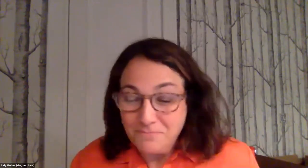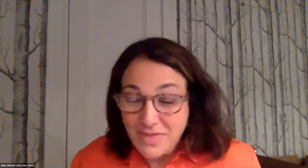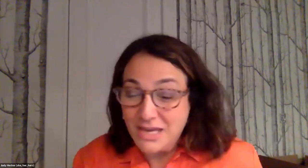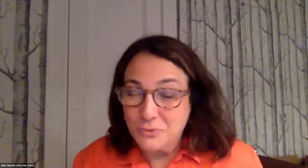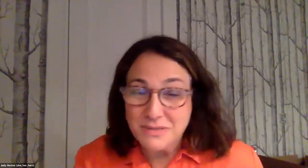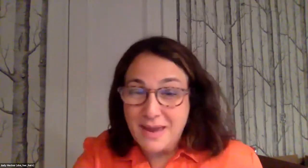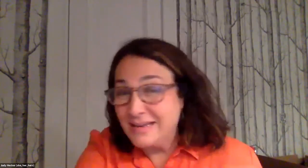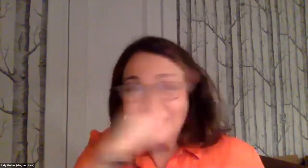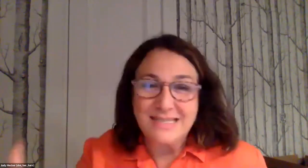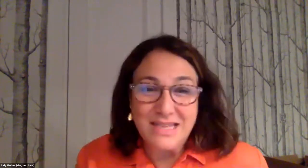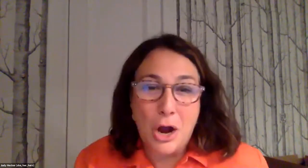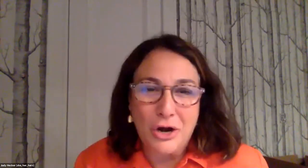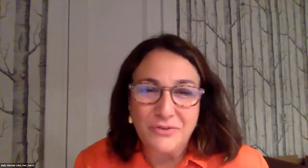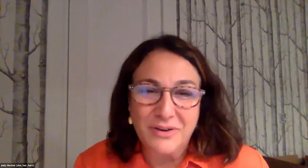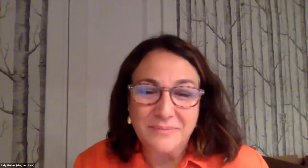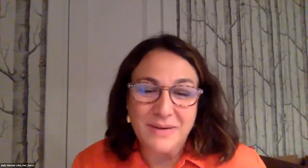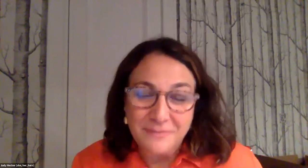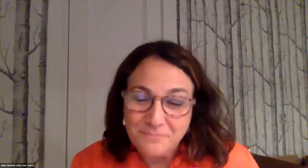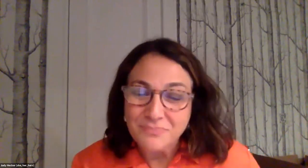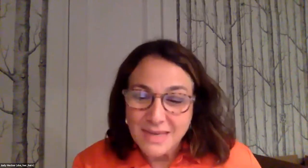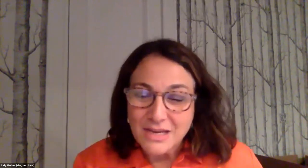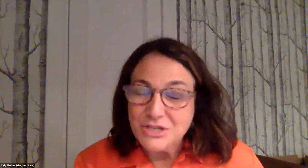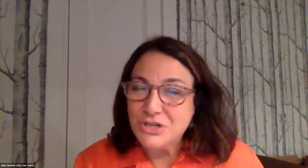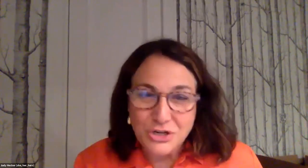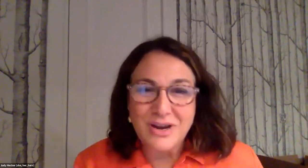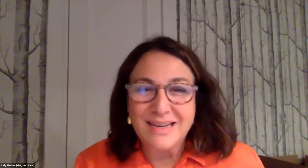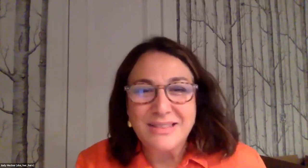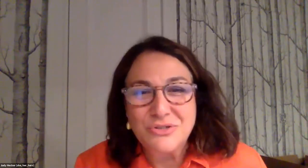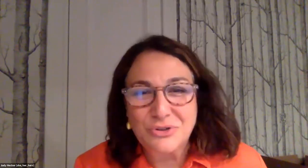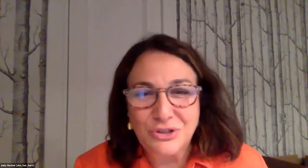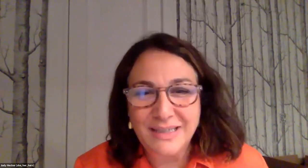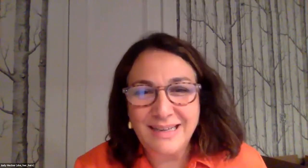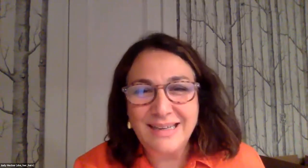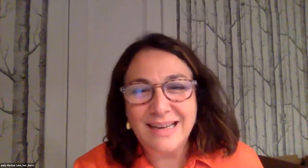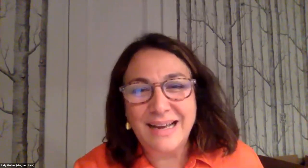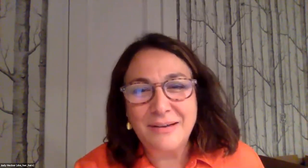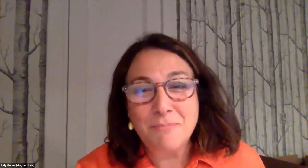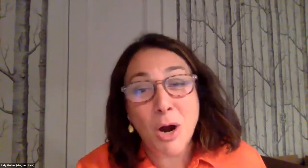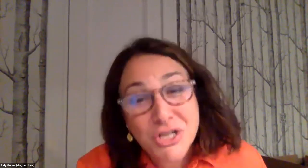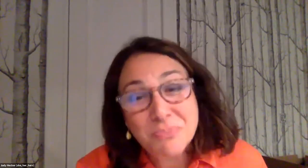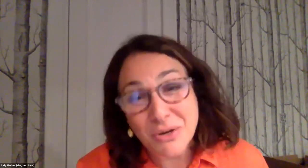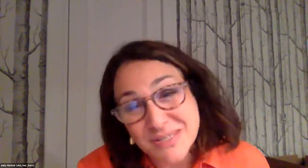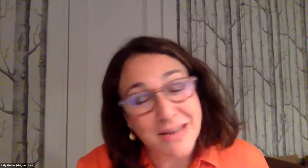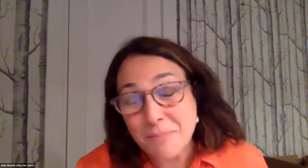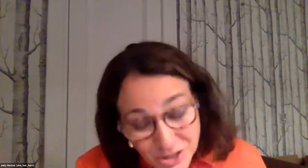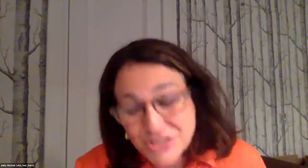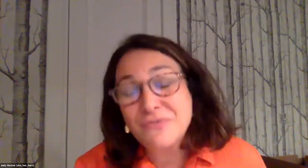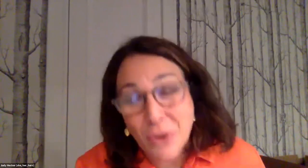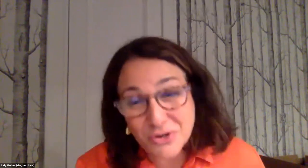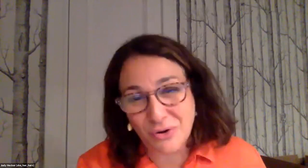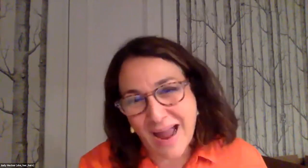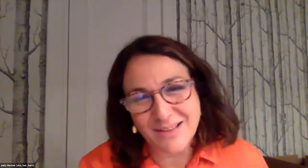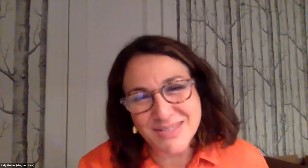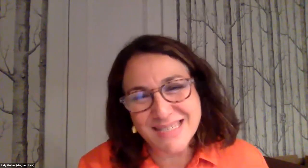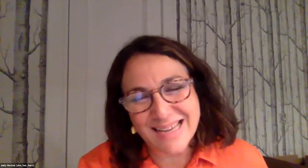um, thank you. was amazing to see the arc from, um, Star Trek and those early, um, March post, uh, March